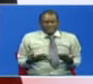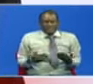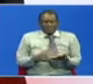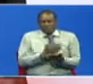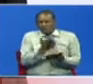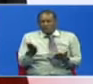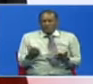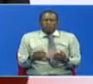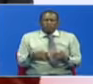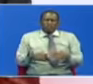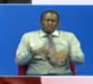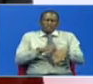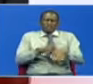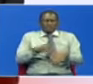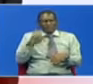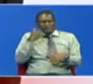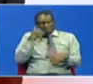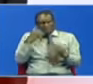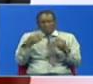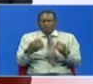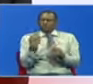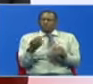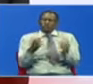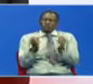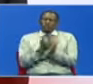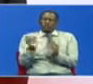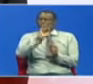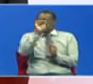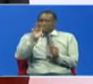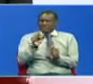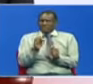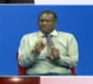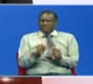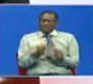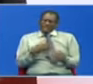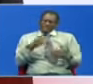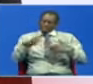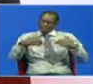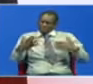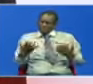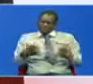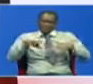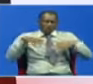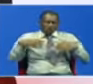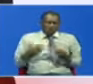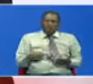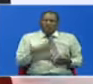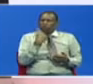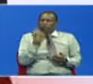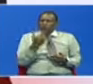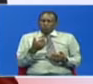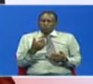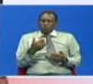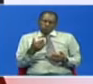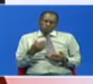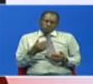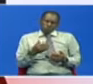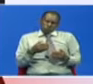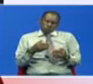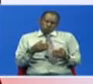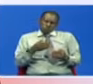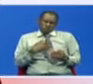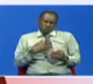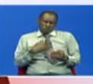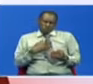of the disease. So it's only the 12% who either have symptoms or who are presymptomatic. Initially, they don't